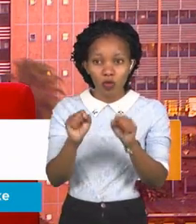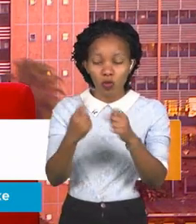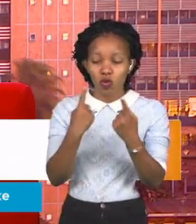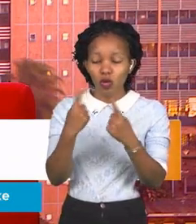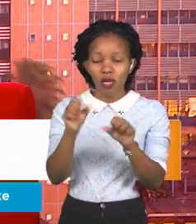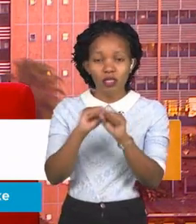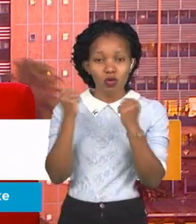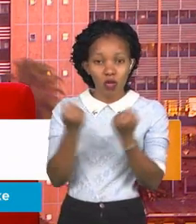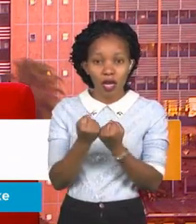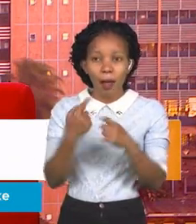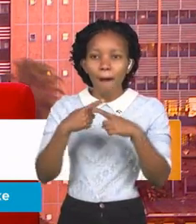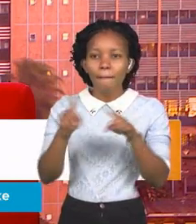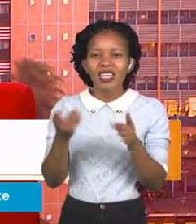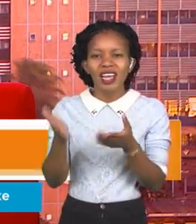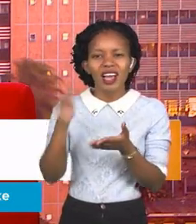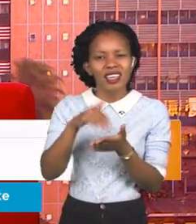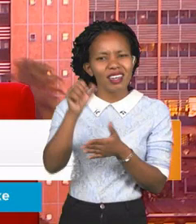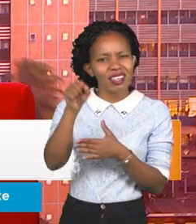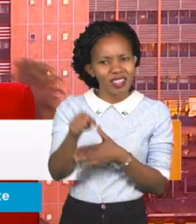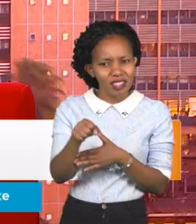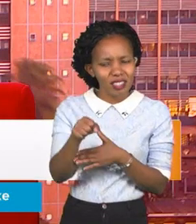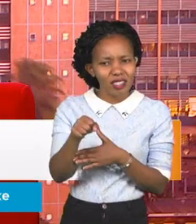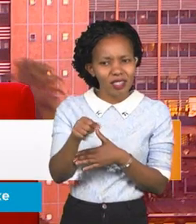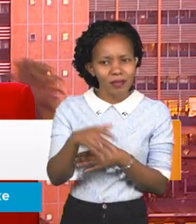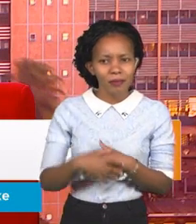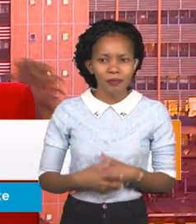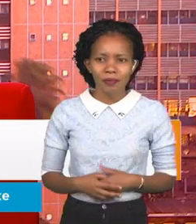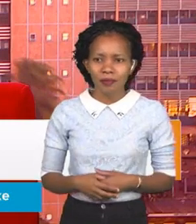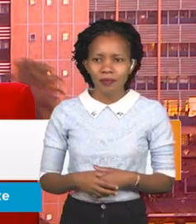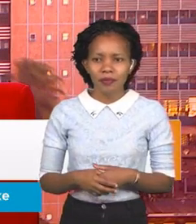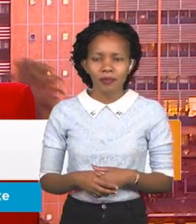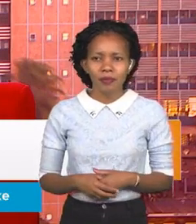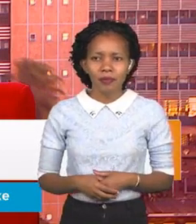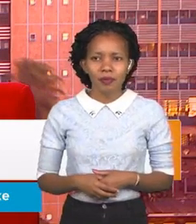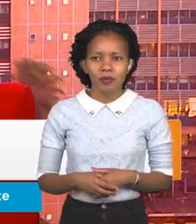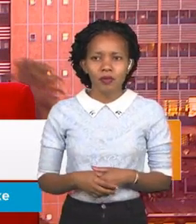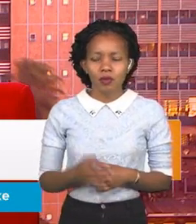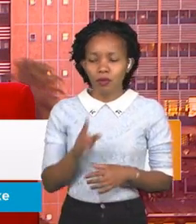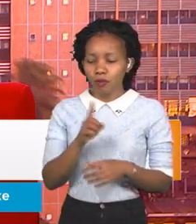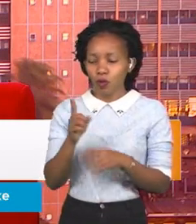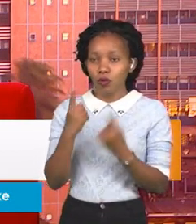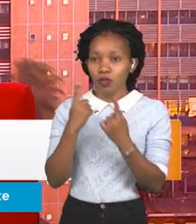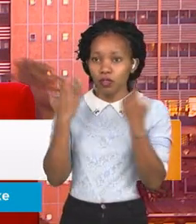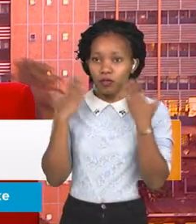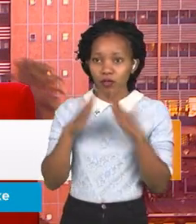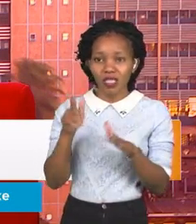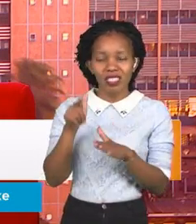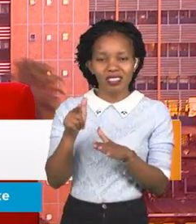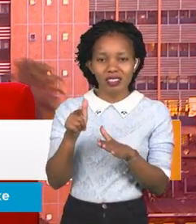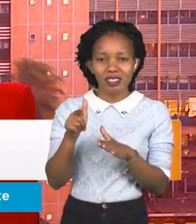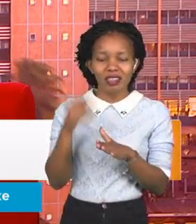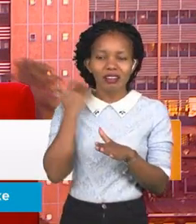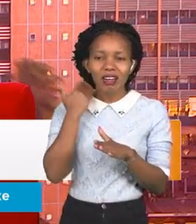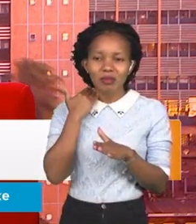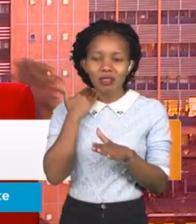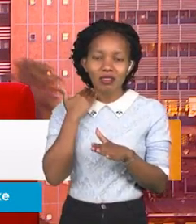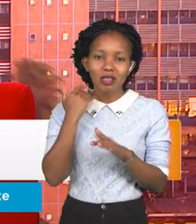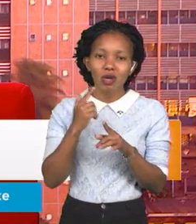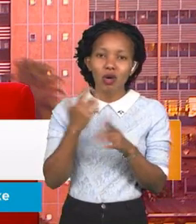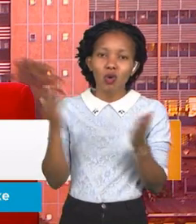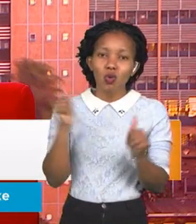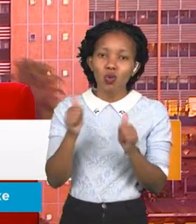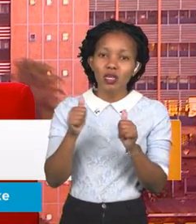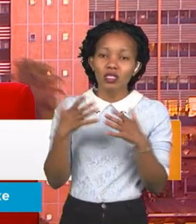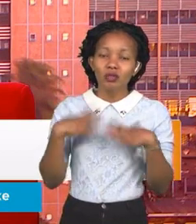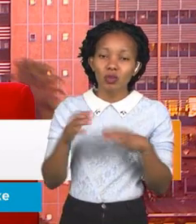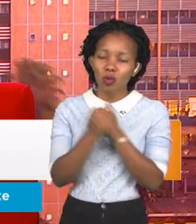society. But then again, when it comes, you say, this crimes of passion. And anything